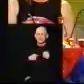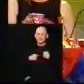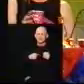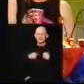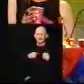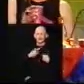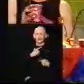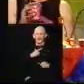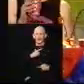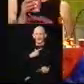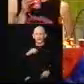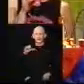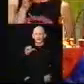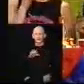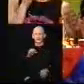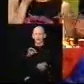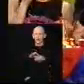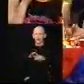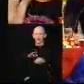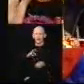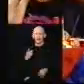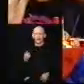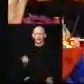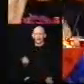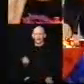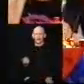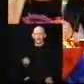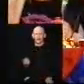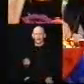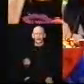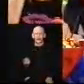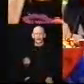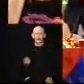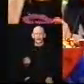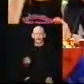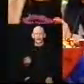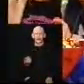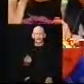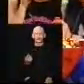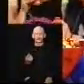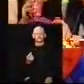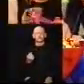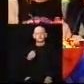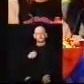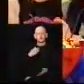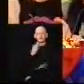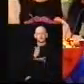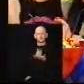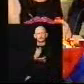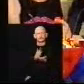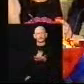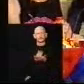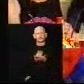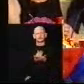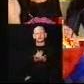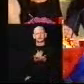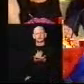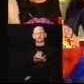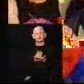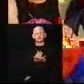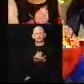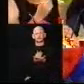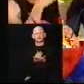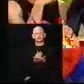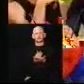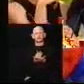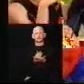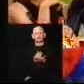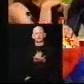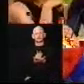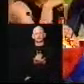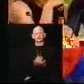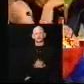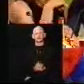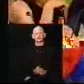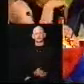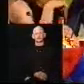can't say anything Do it Go on In my honest opinion The ALP will go Into this election Underdogs